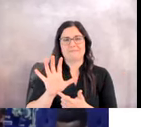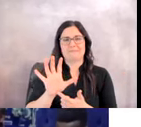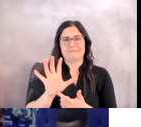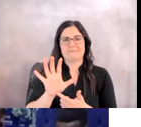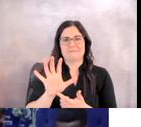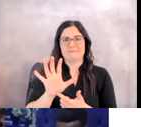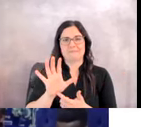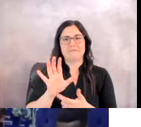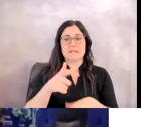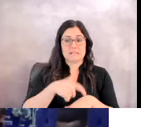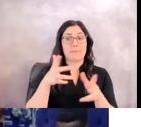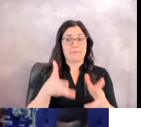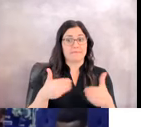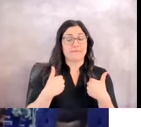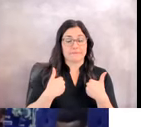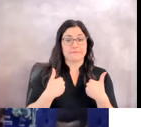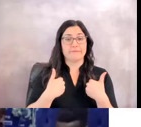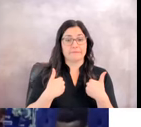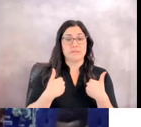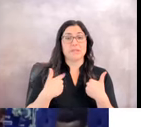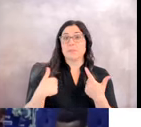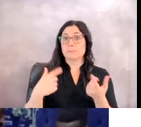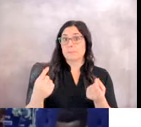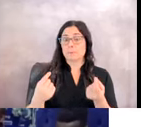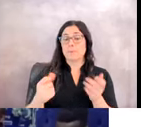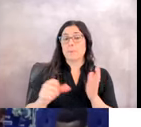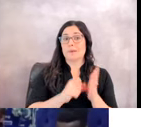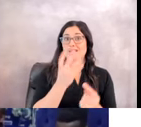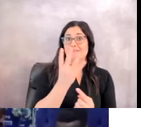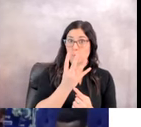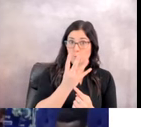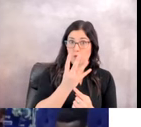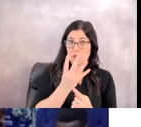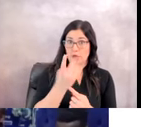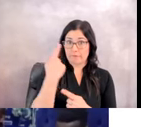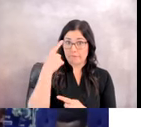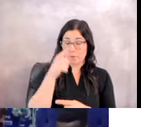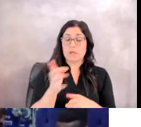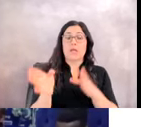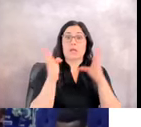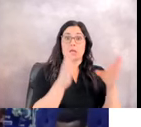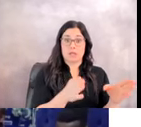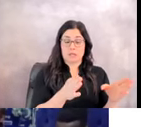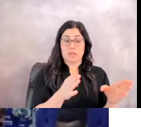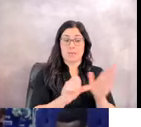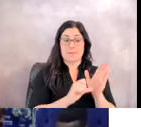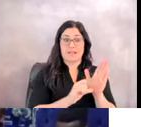we do have some time, I created a page four, and on page four, if you